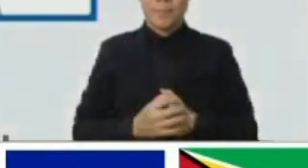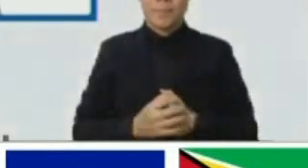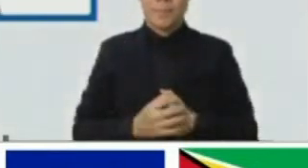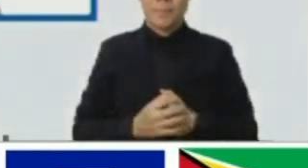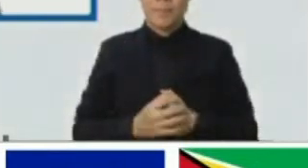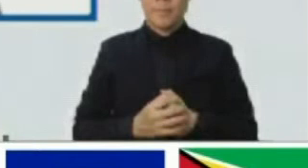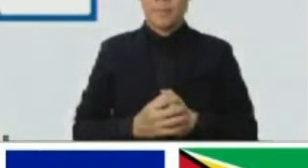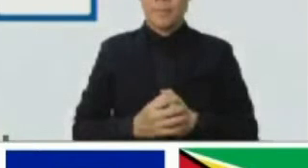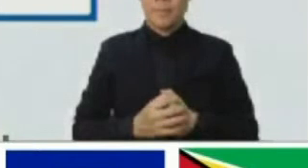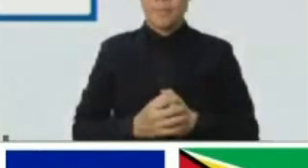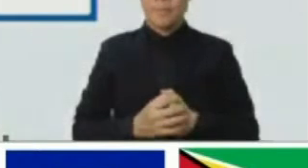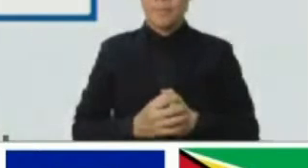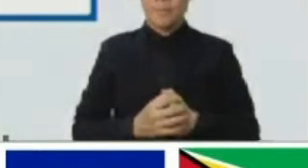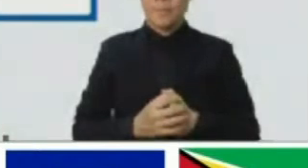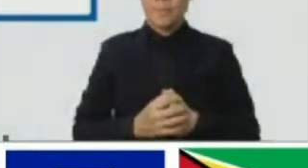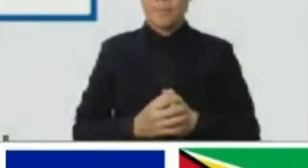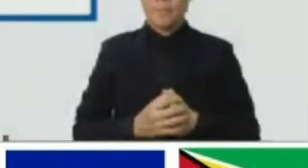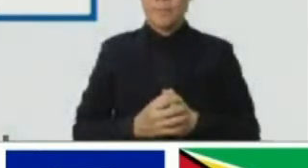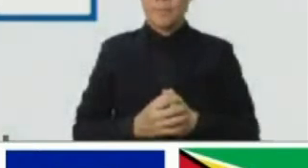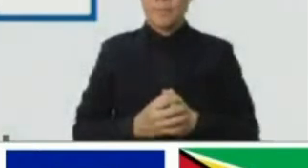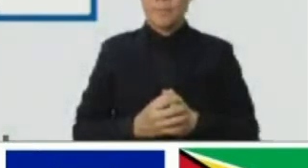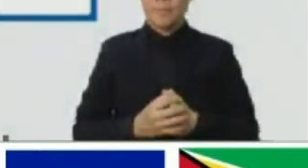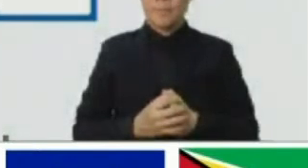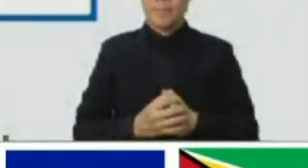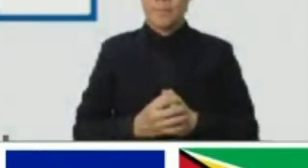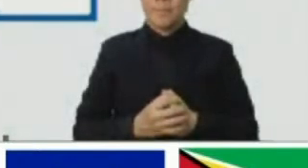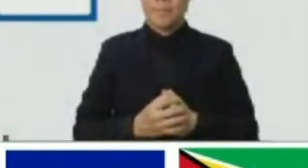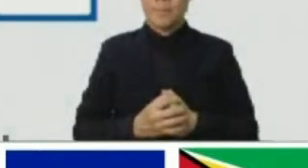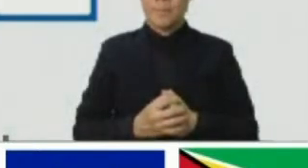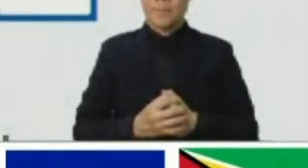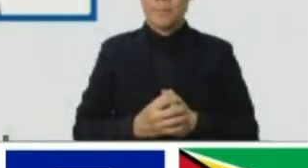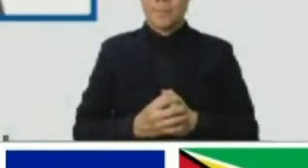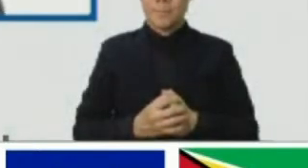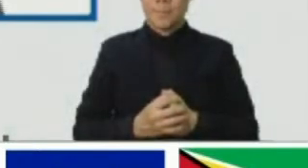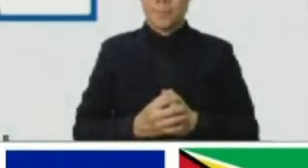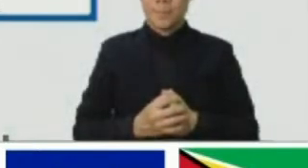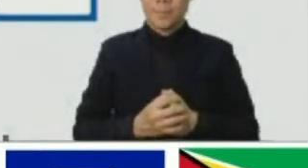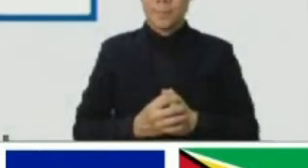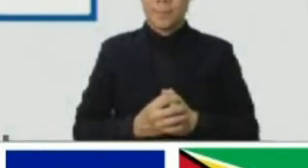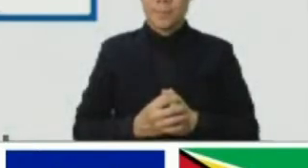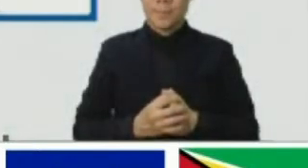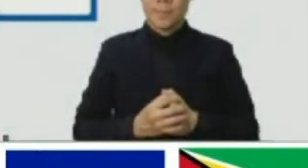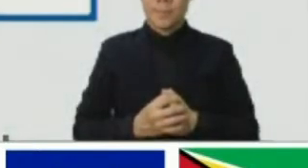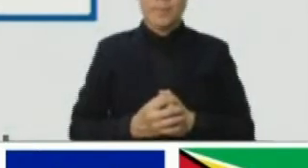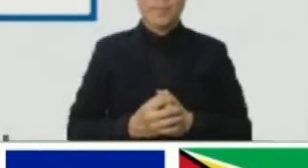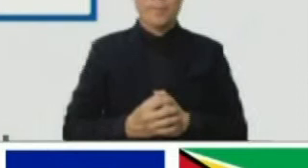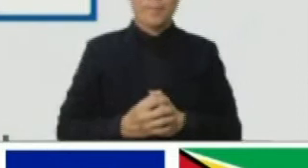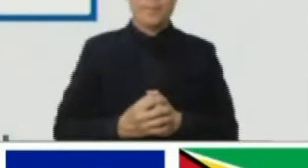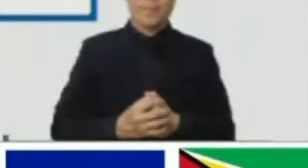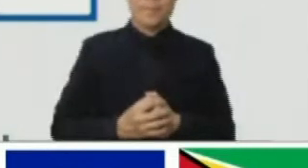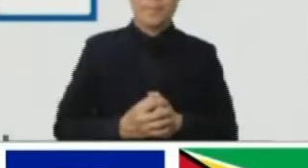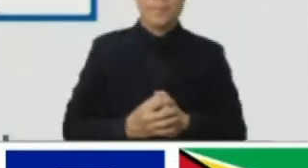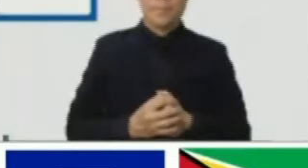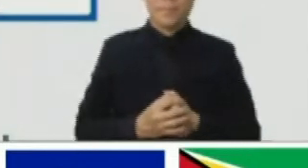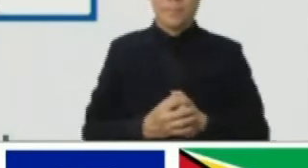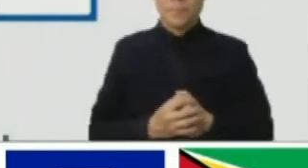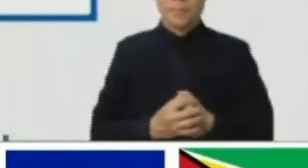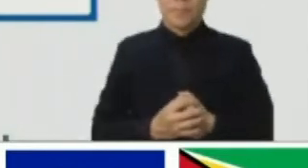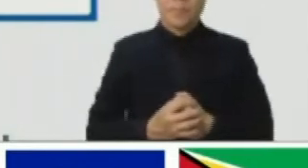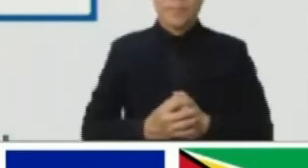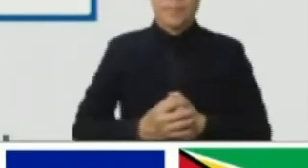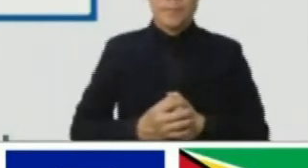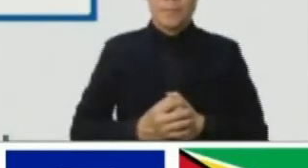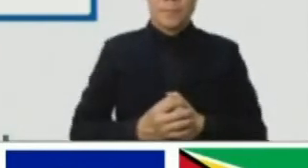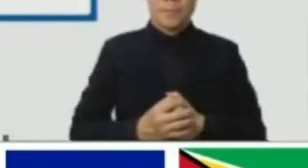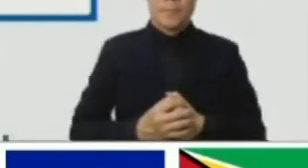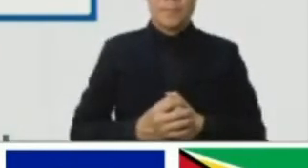SEDIMA. This event is extremely special and important for the region. Not only is it the first time that a Caribbean